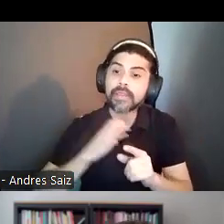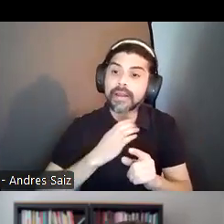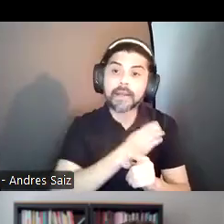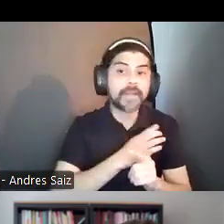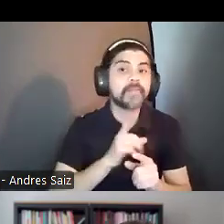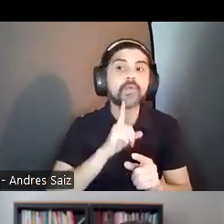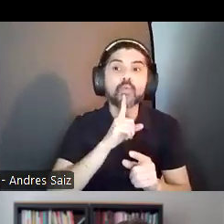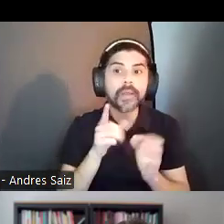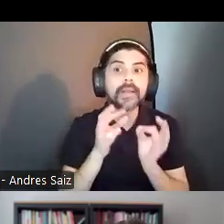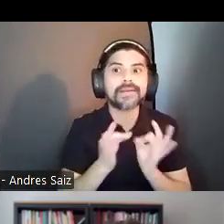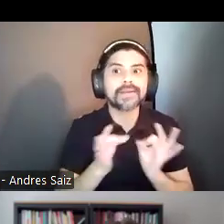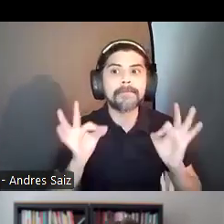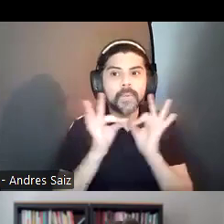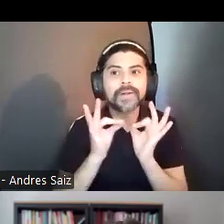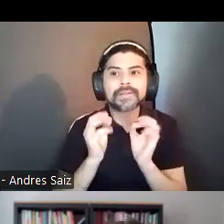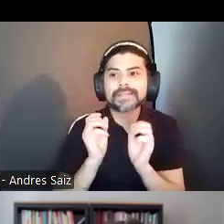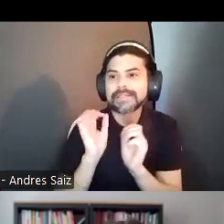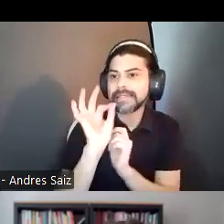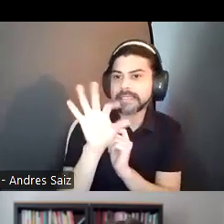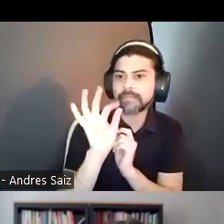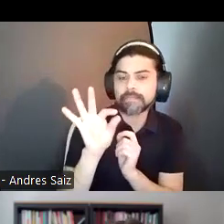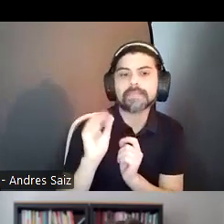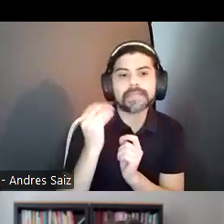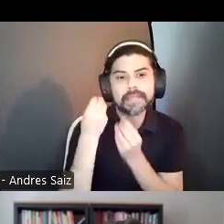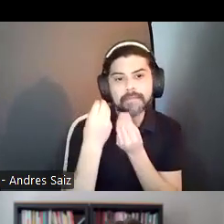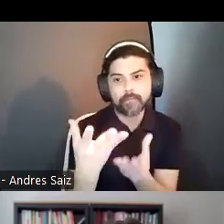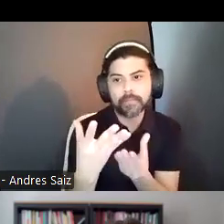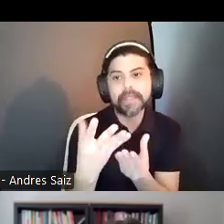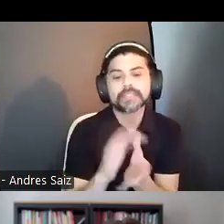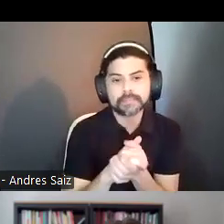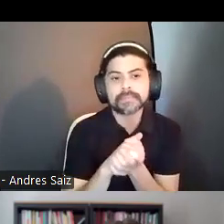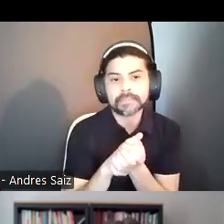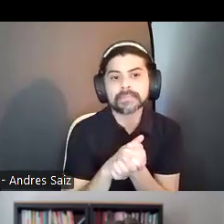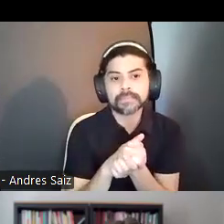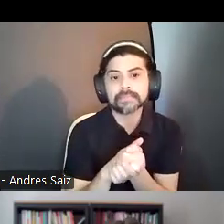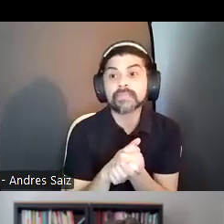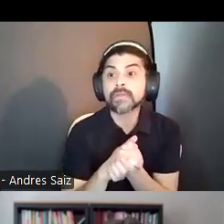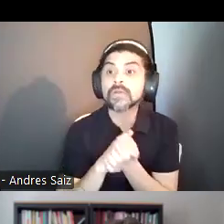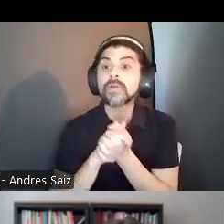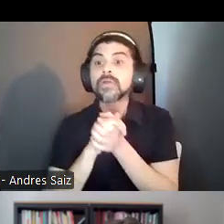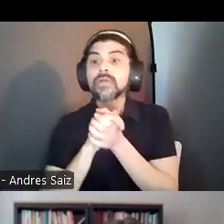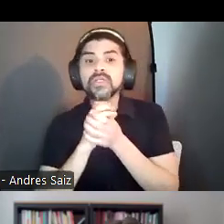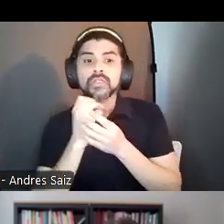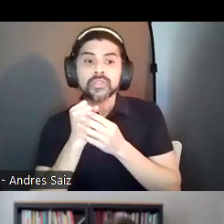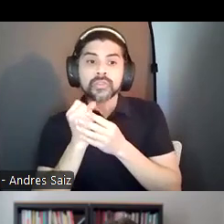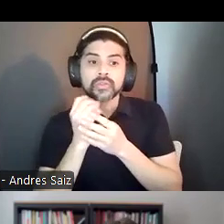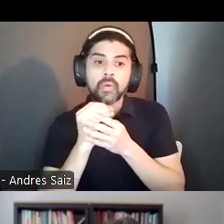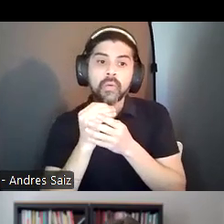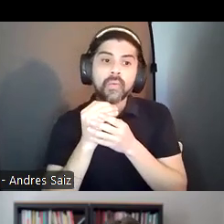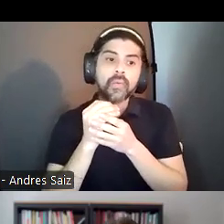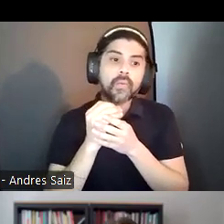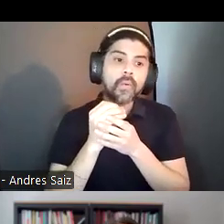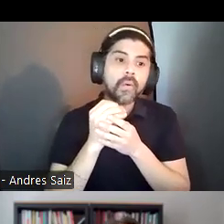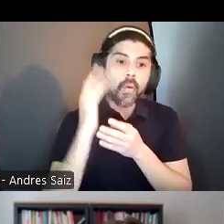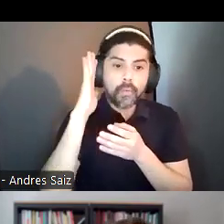being able to provide some input in these evaluation areas. So to complement the stakeholder engagement data we will be